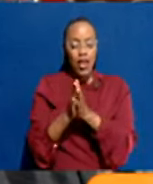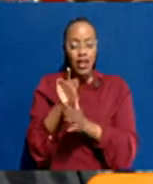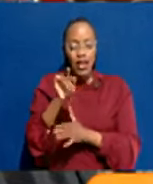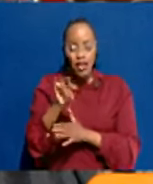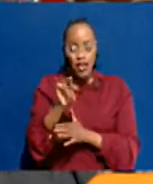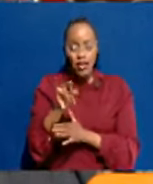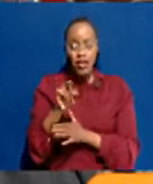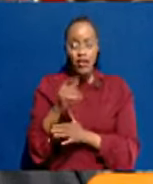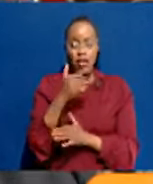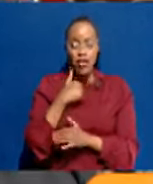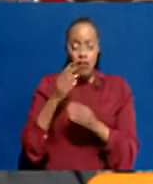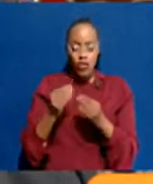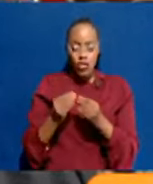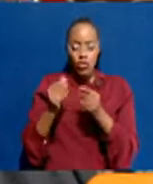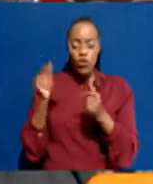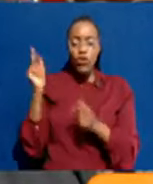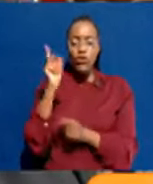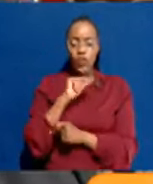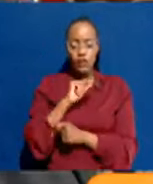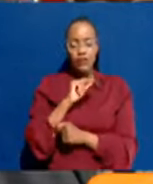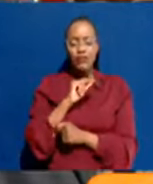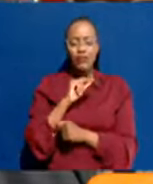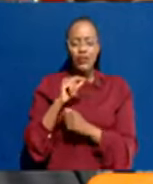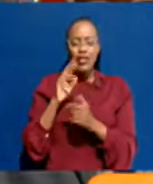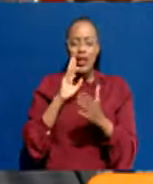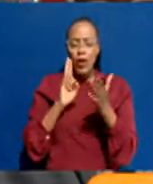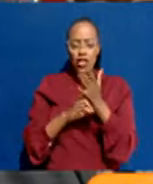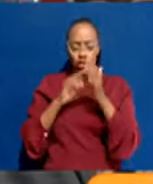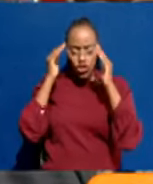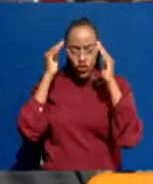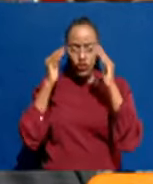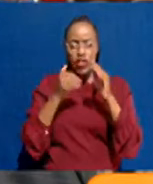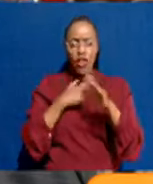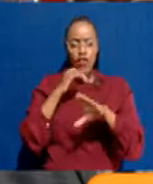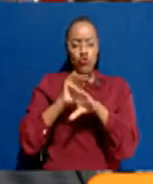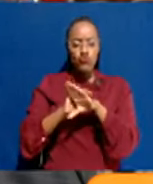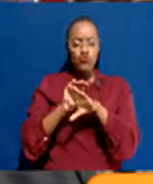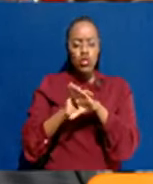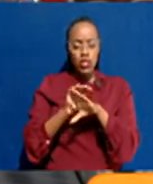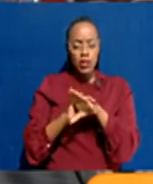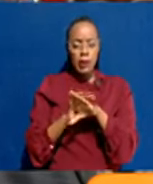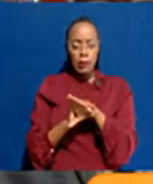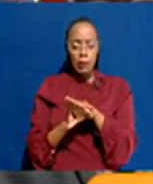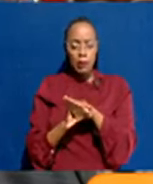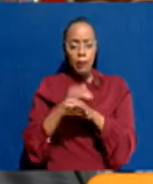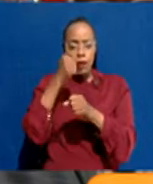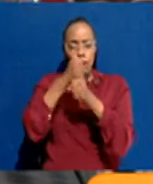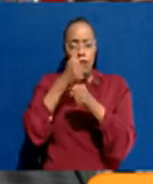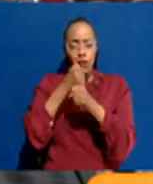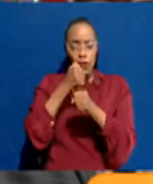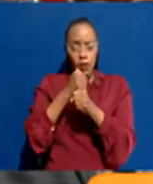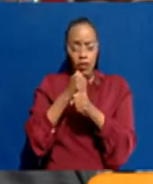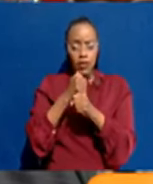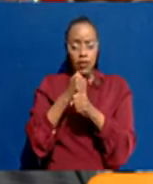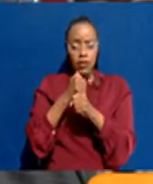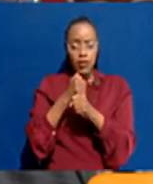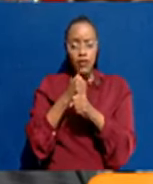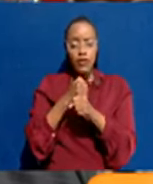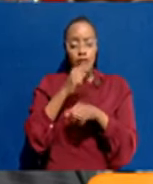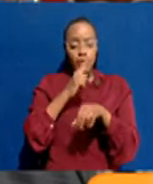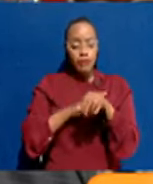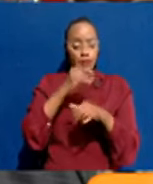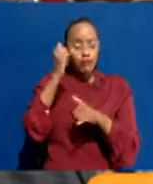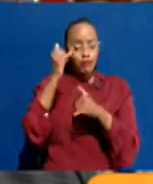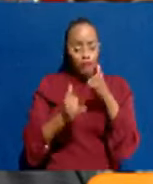was result oriented. They came out with very good performance record at the end of